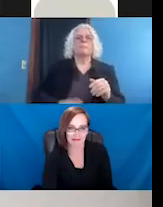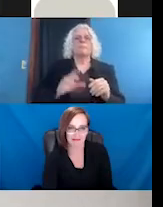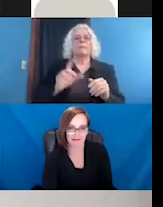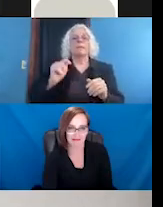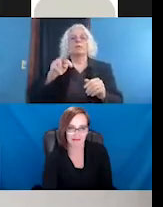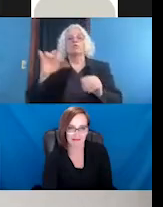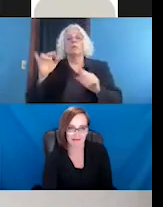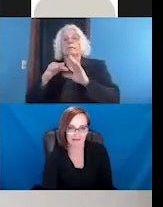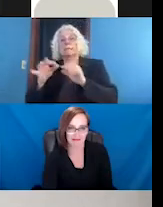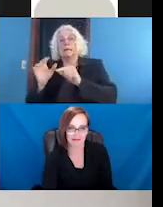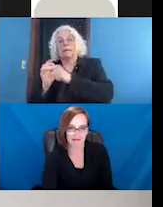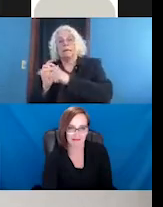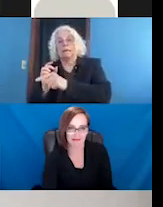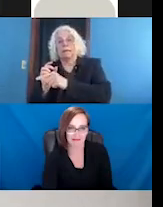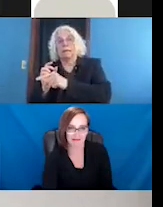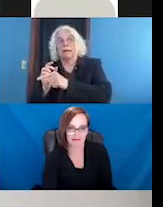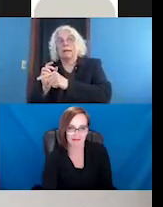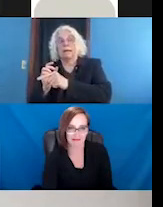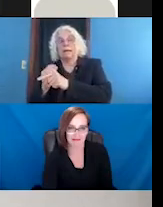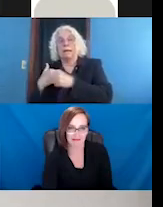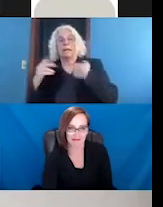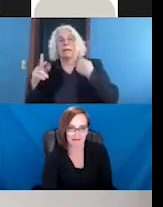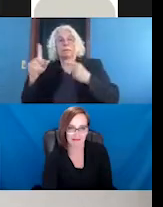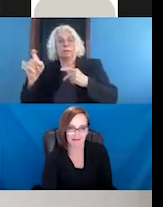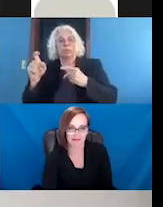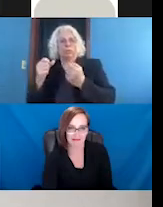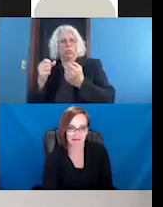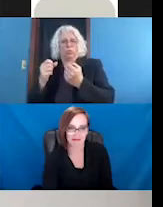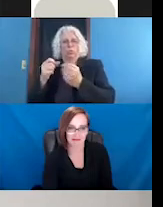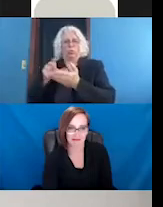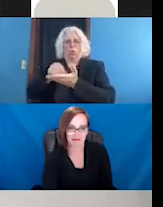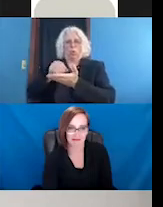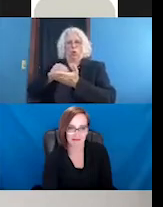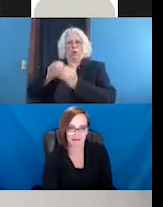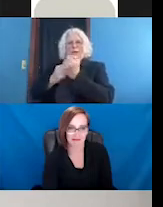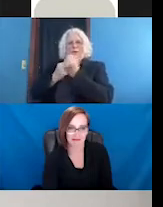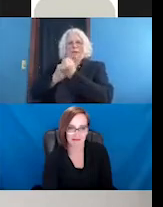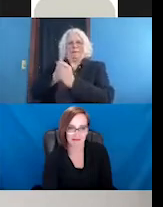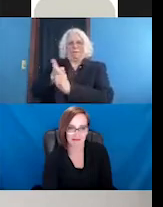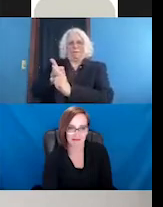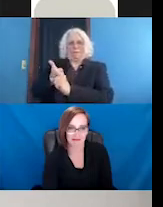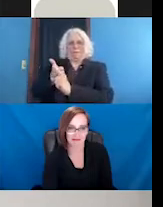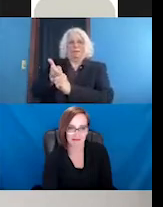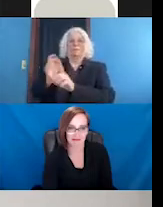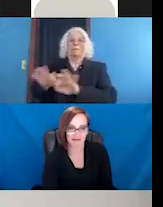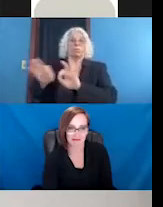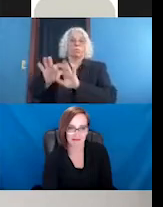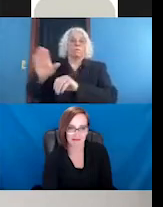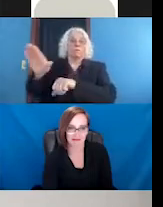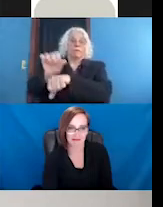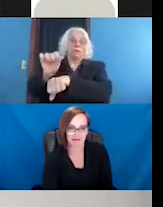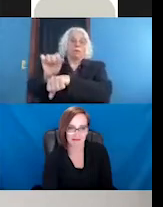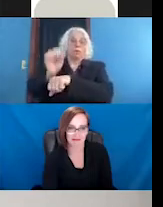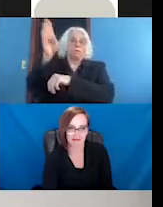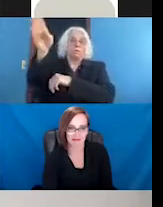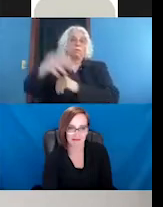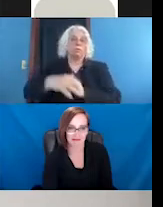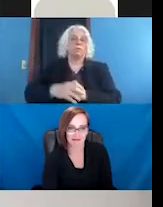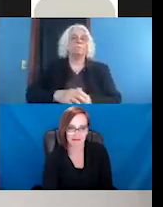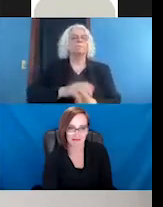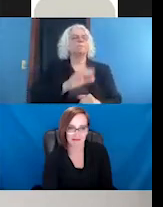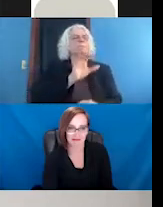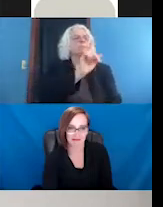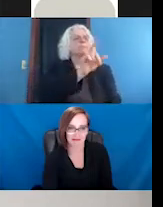about the need for youth to learn how to advocate for themselves in the workplace, an important skill in the workplace. Melanie, I'm wondering, you